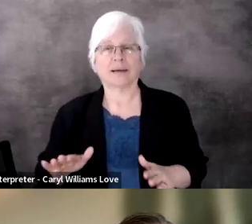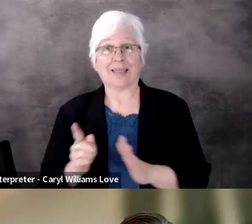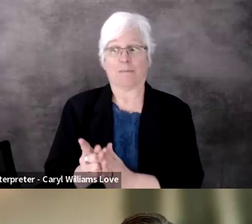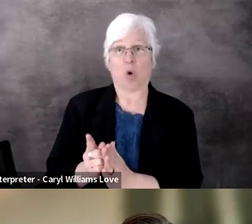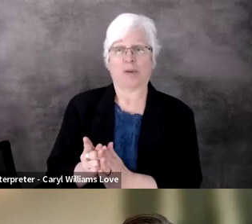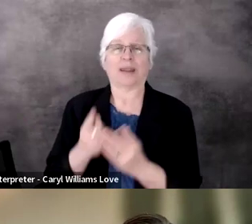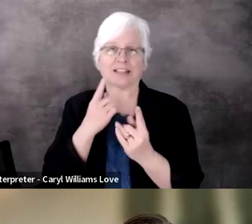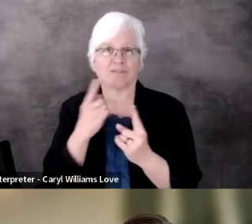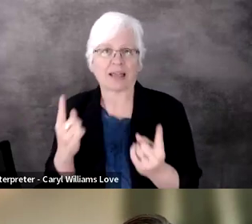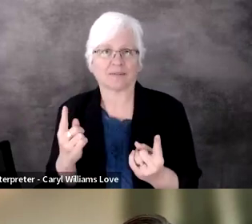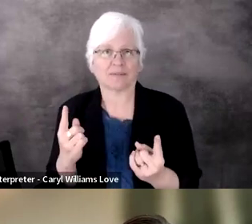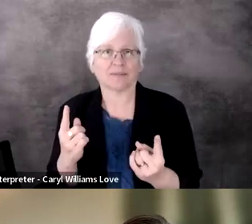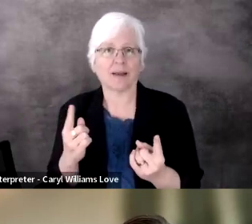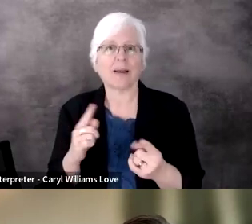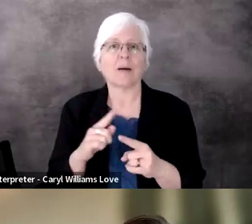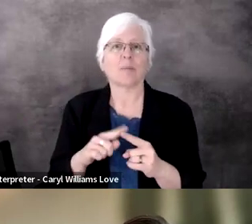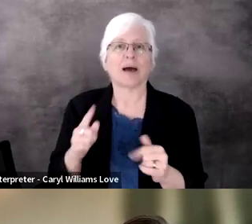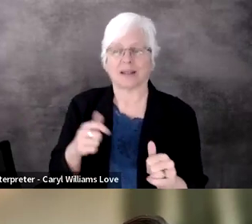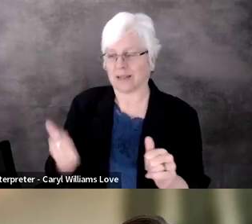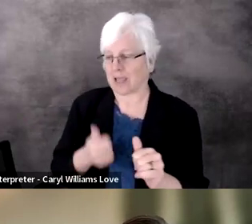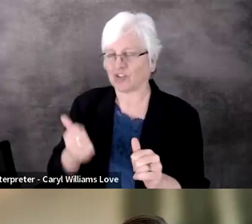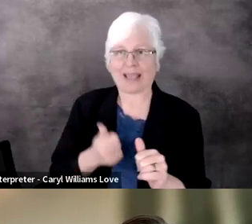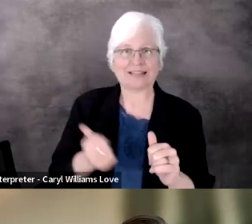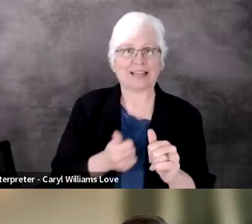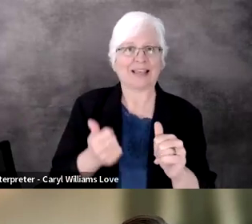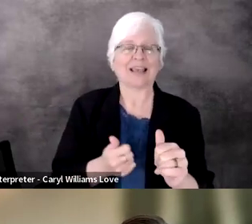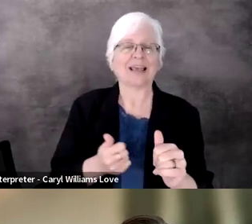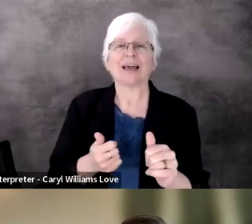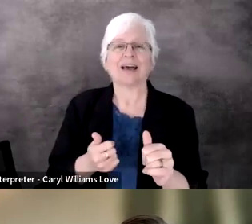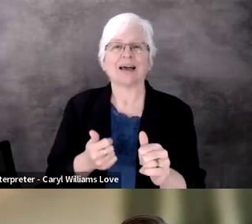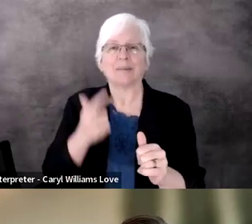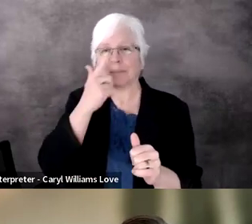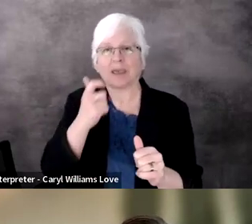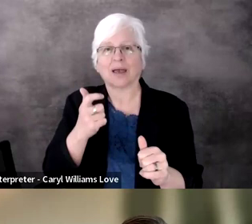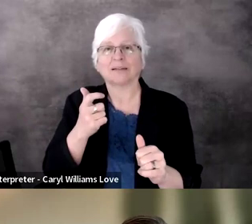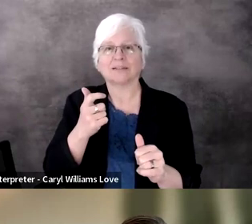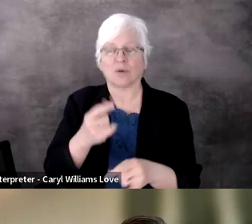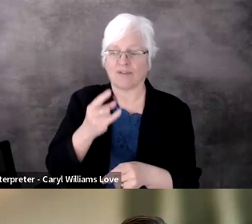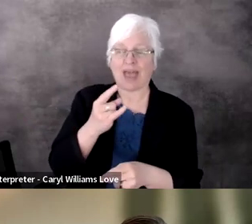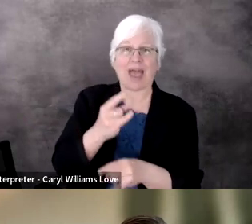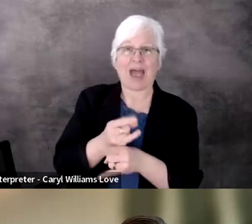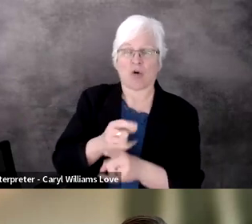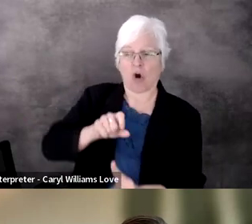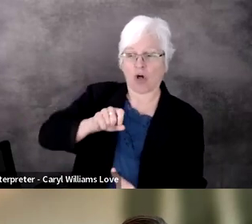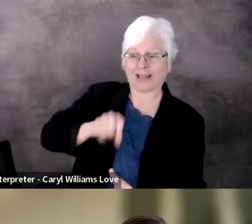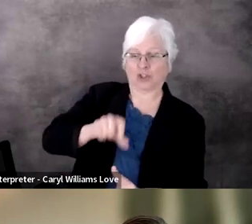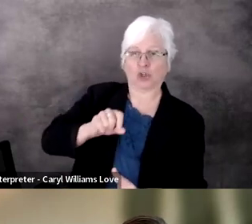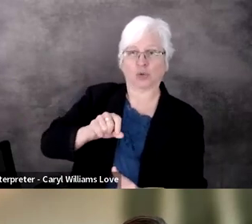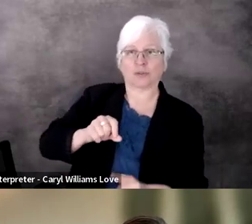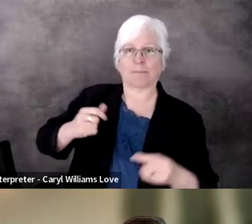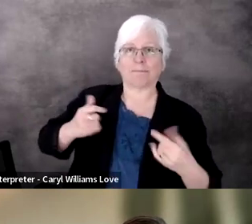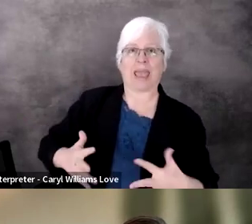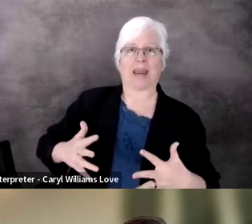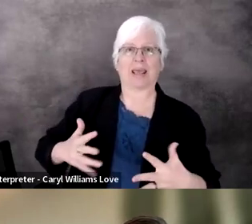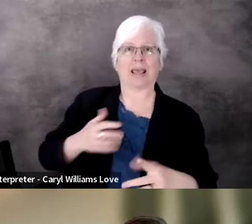this sort of chasing your own tail type of thing, because people end up having alcohol-induced panic attacks, and they end up having panic attacks